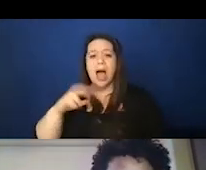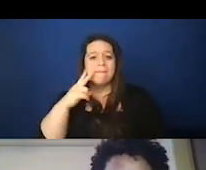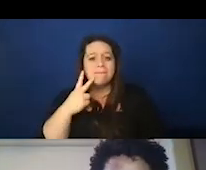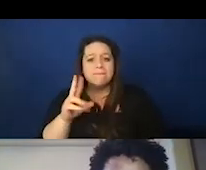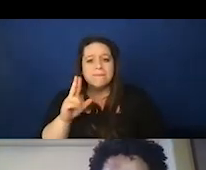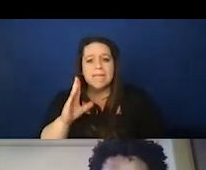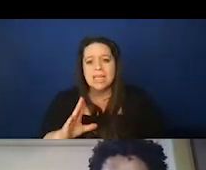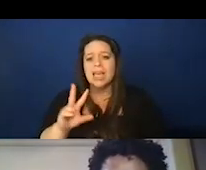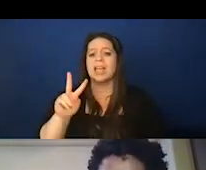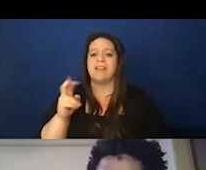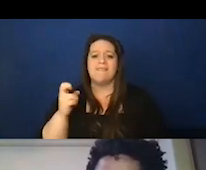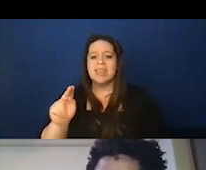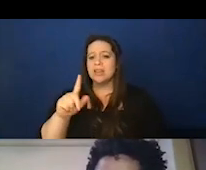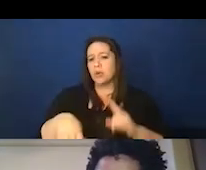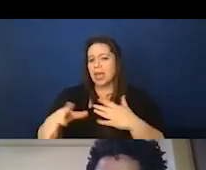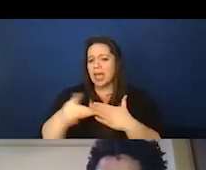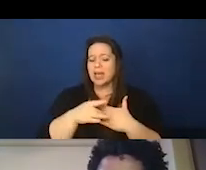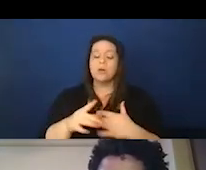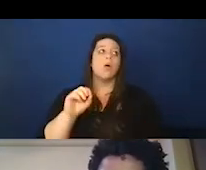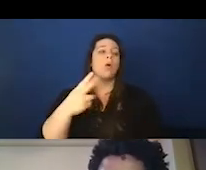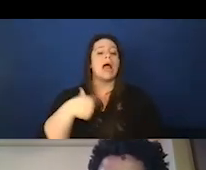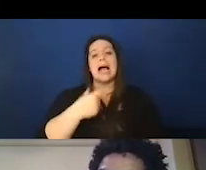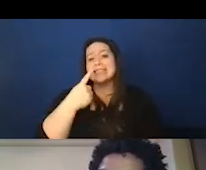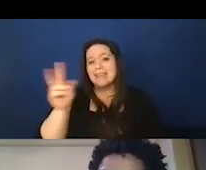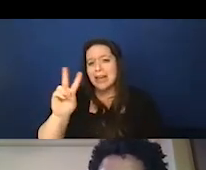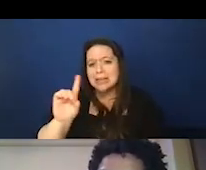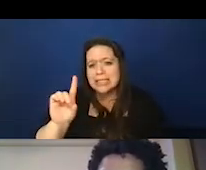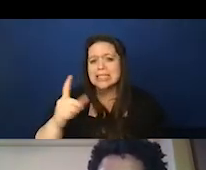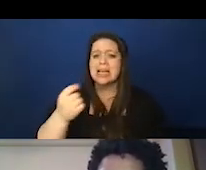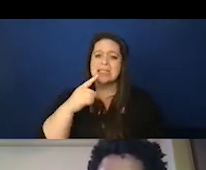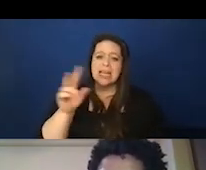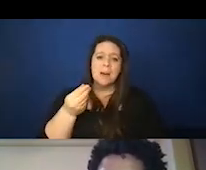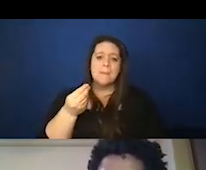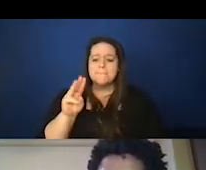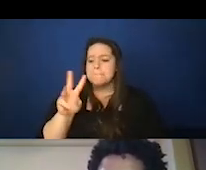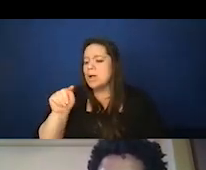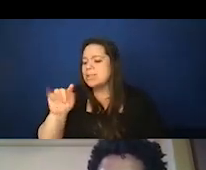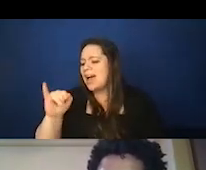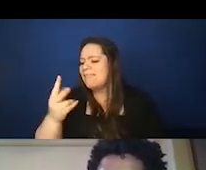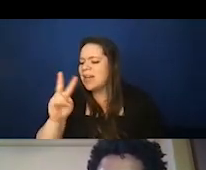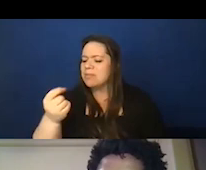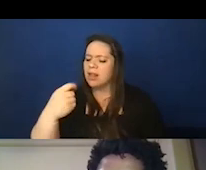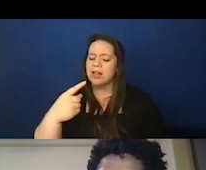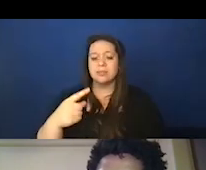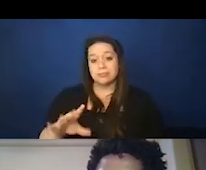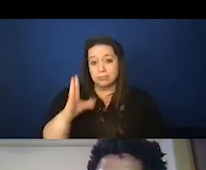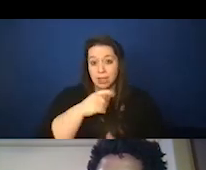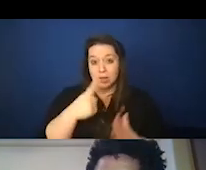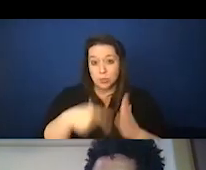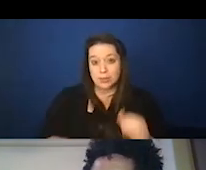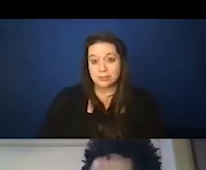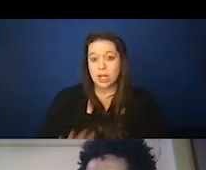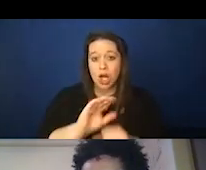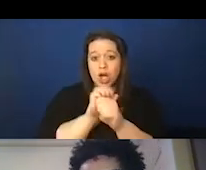I can't get it. I take vitamin D and I take multivitamins and all that. But guess what? COVID doesn't